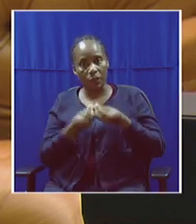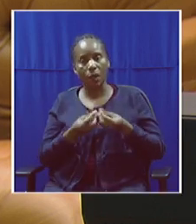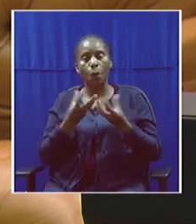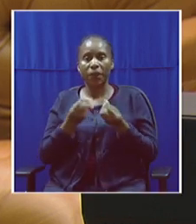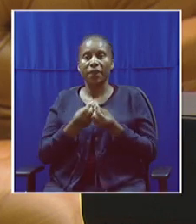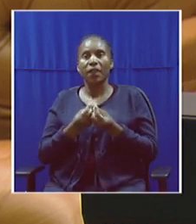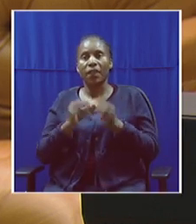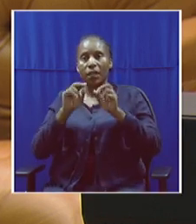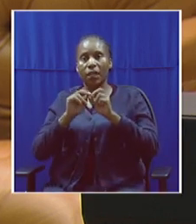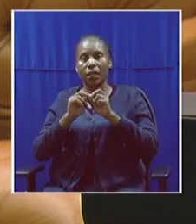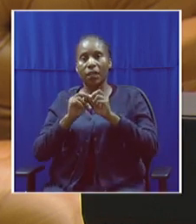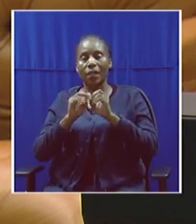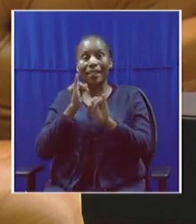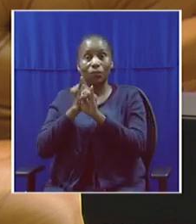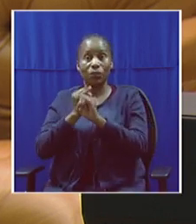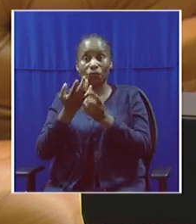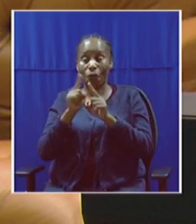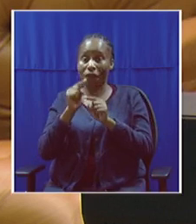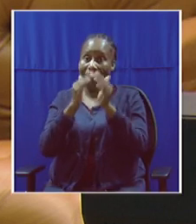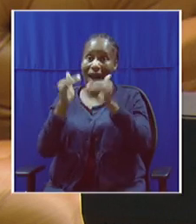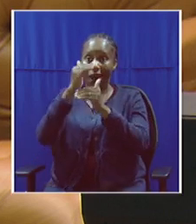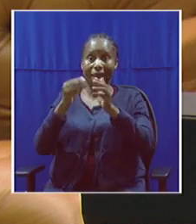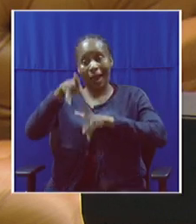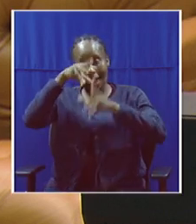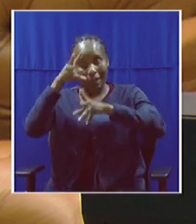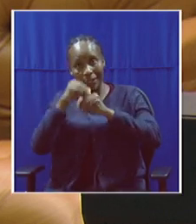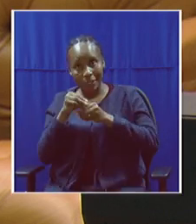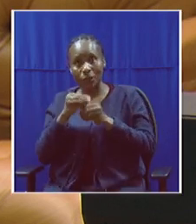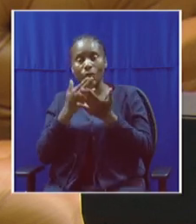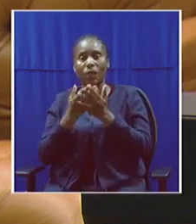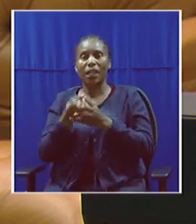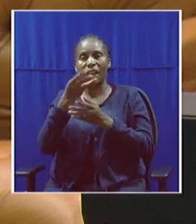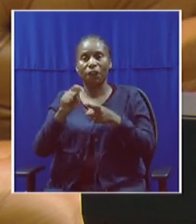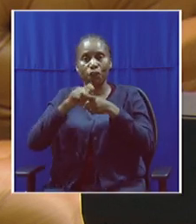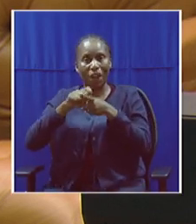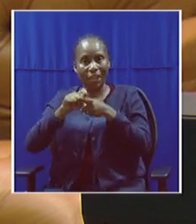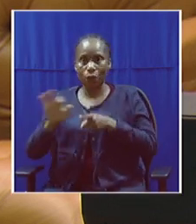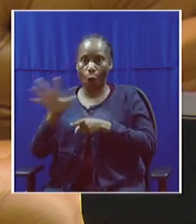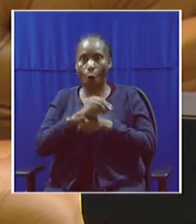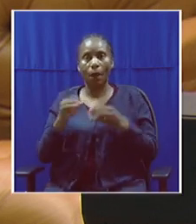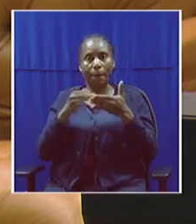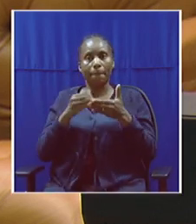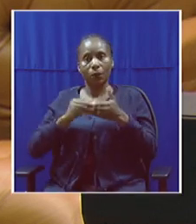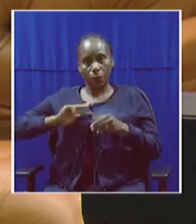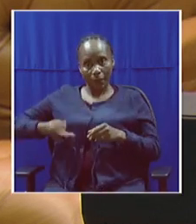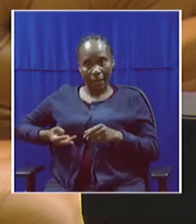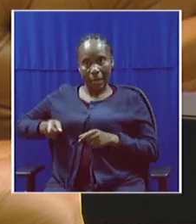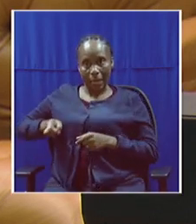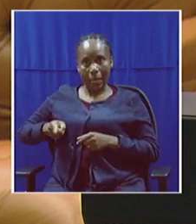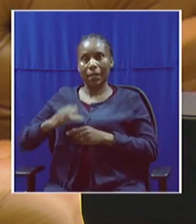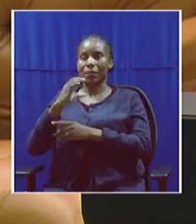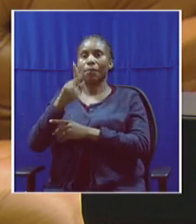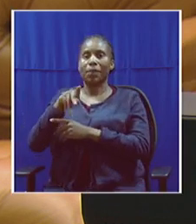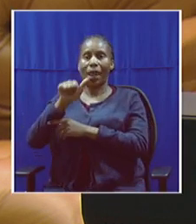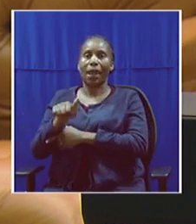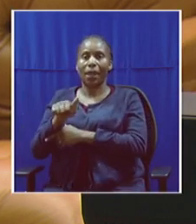Learning to provide customized training to all willing members of CPAs